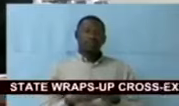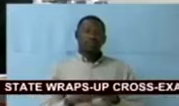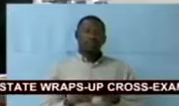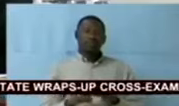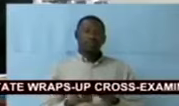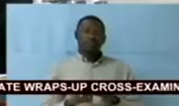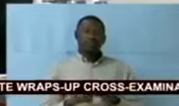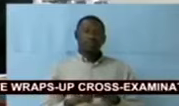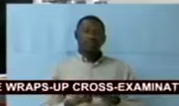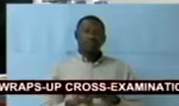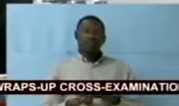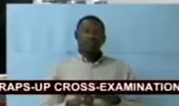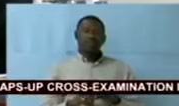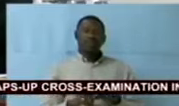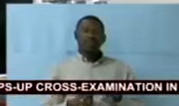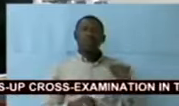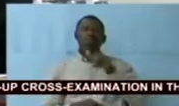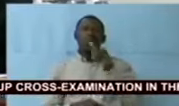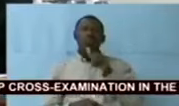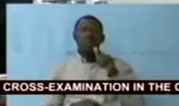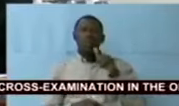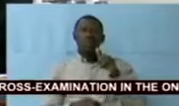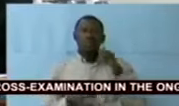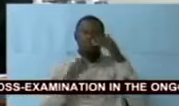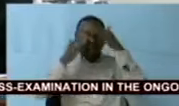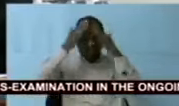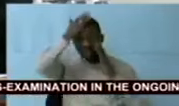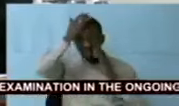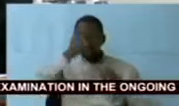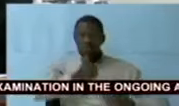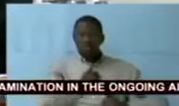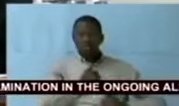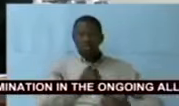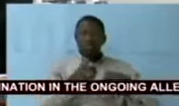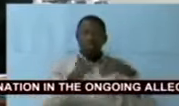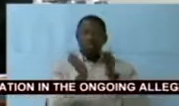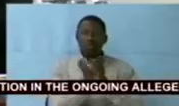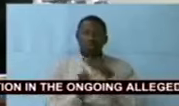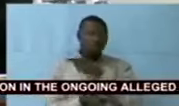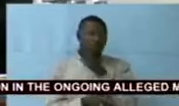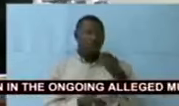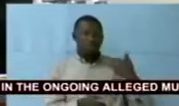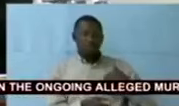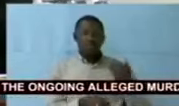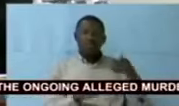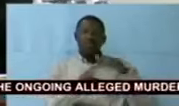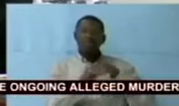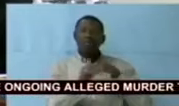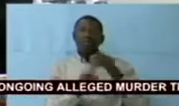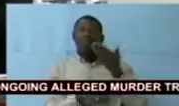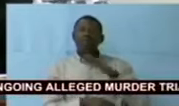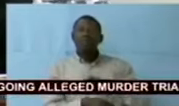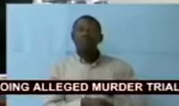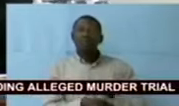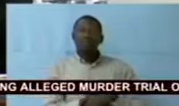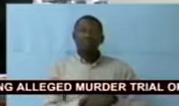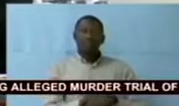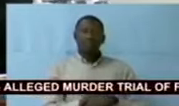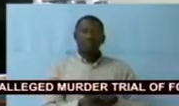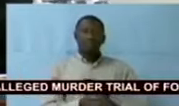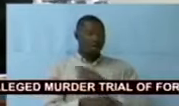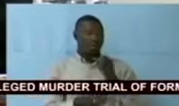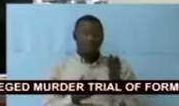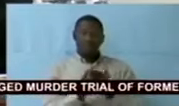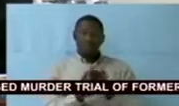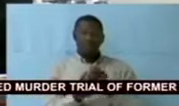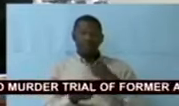Which service did they belong to? Well, we believe that it was the then NIA.